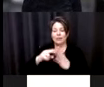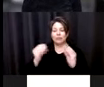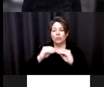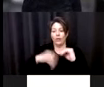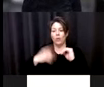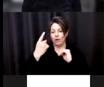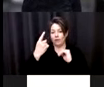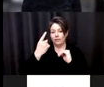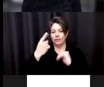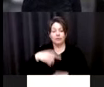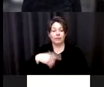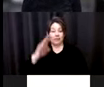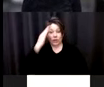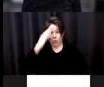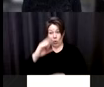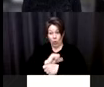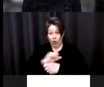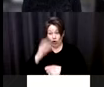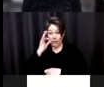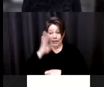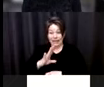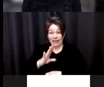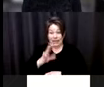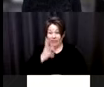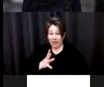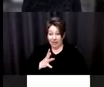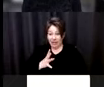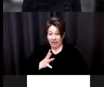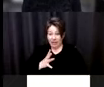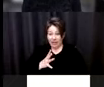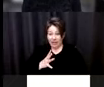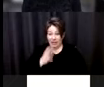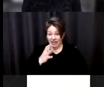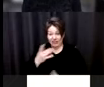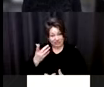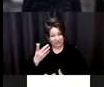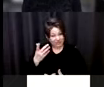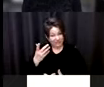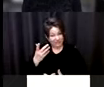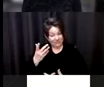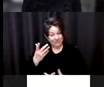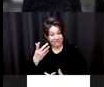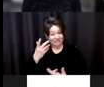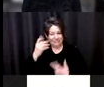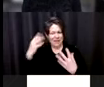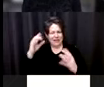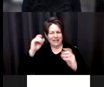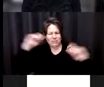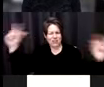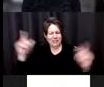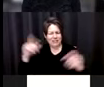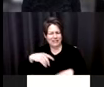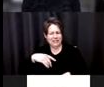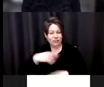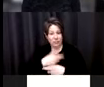Did you know that worker bees were female? That was a surprise. That's always a surprise to people. They don't reproduce, but they